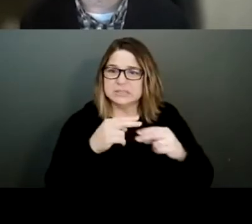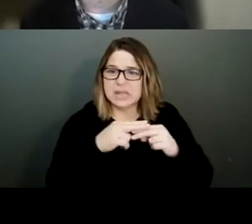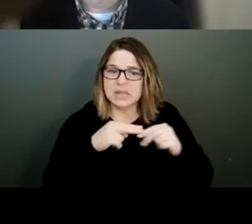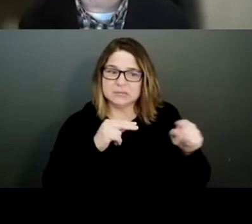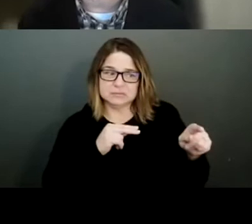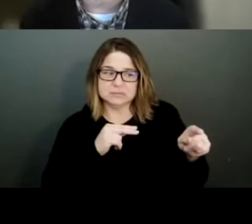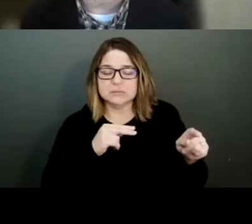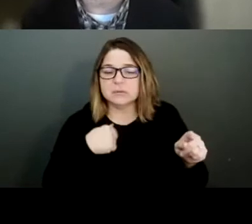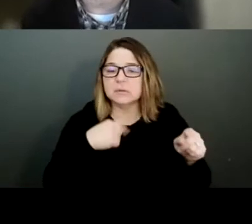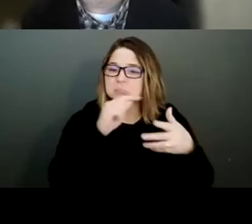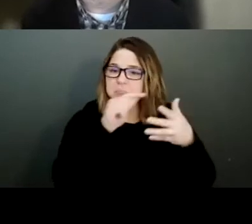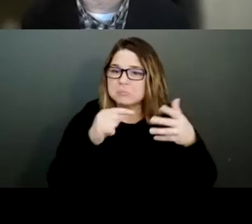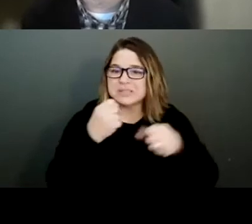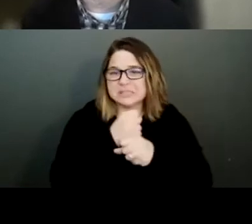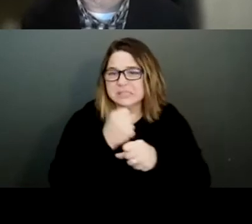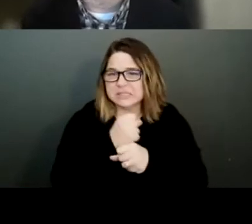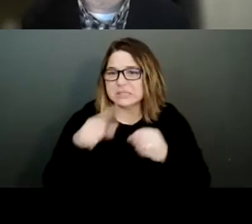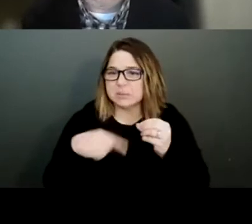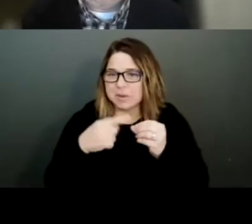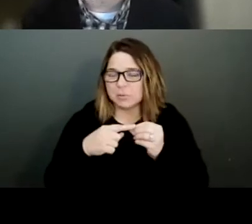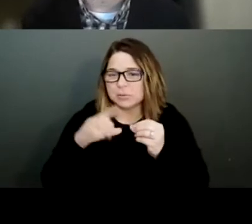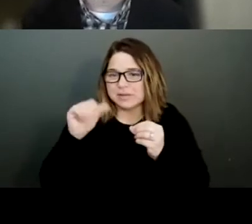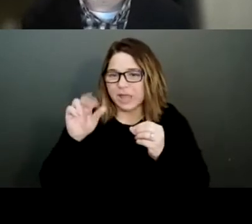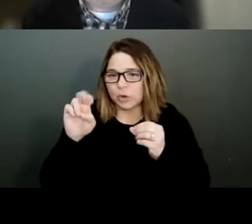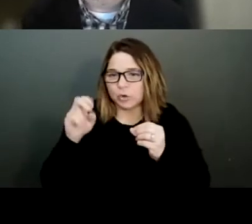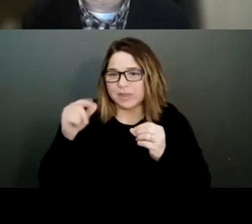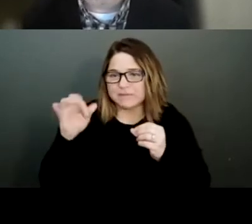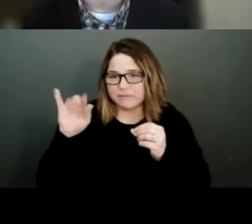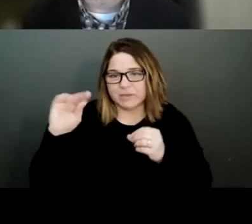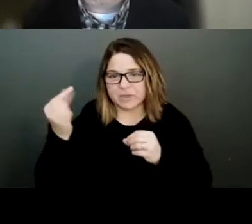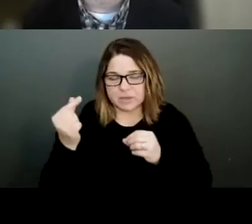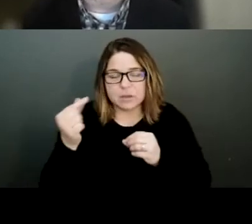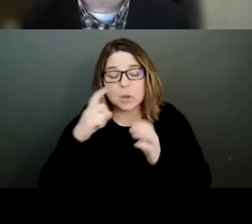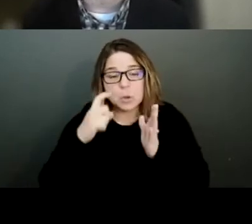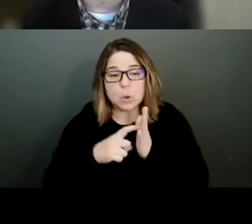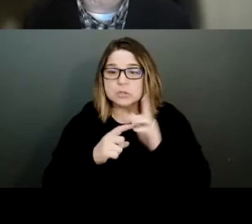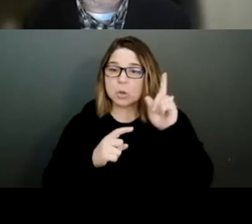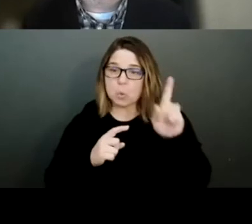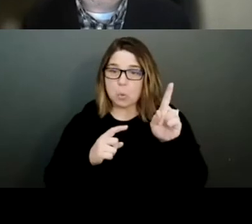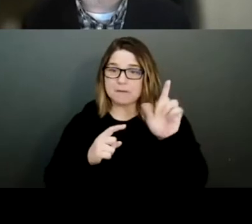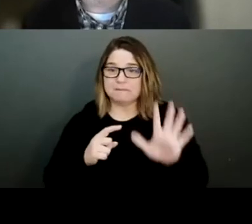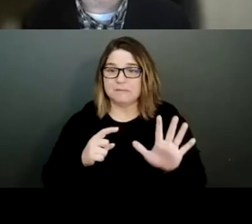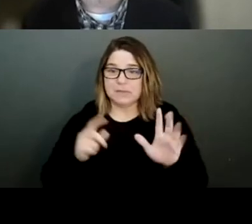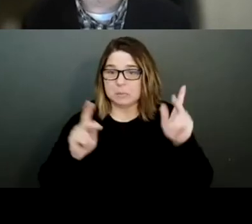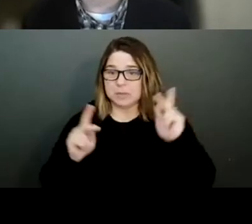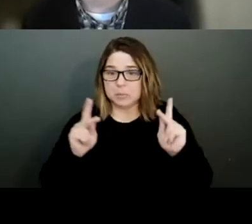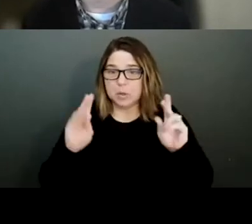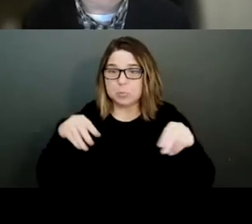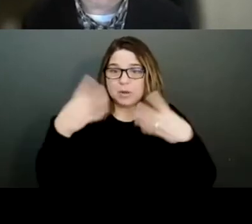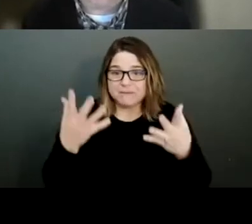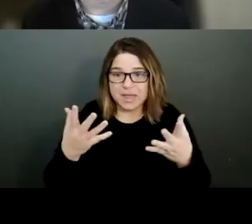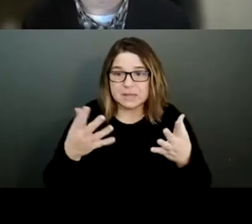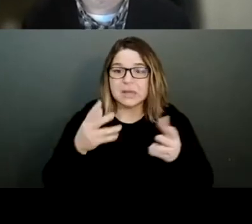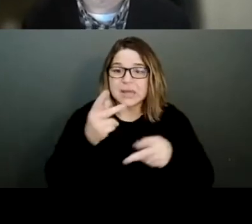caregiving, all of which have increased over time. You'll notice that 1 in 5 people are providing unpaid care, which is